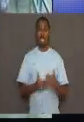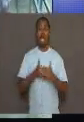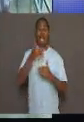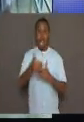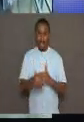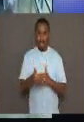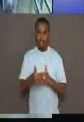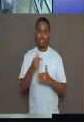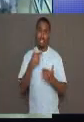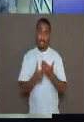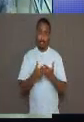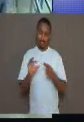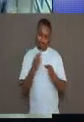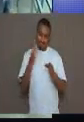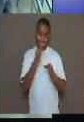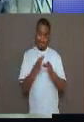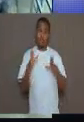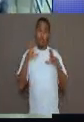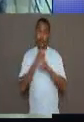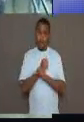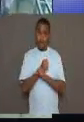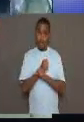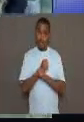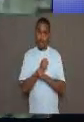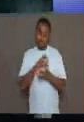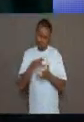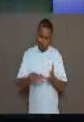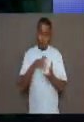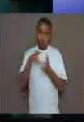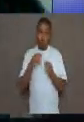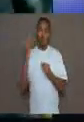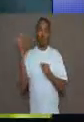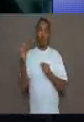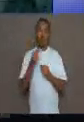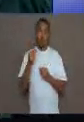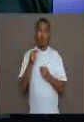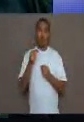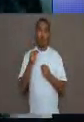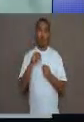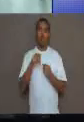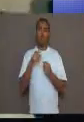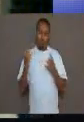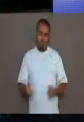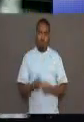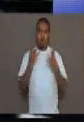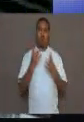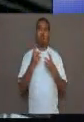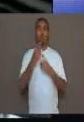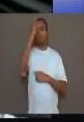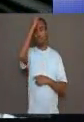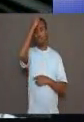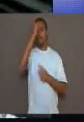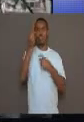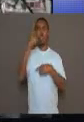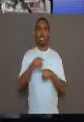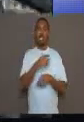After being sewn, the jeans are stone washed using pumice from a volcano in Turkey.